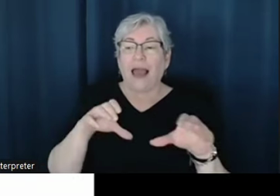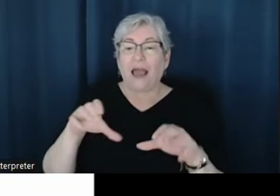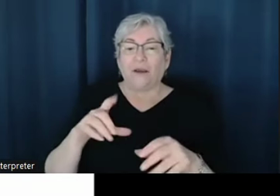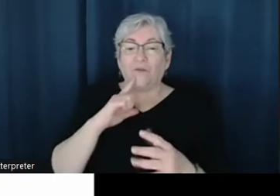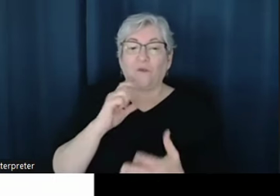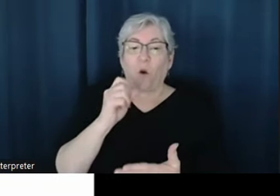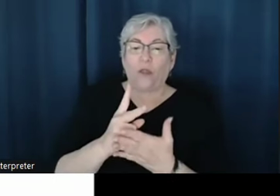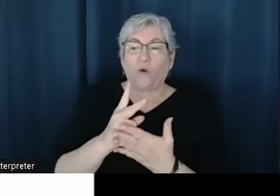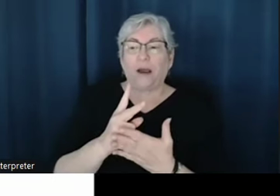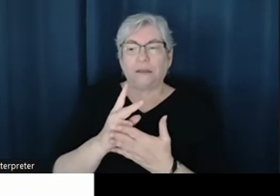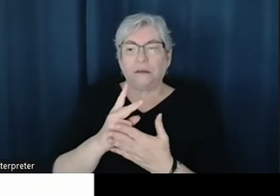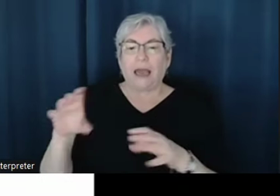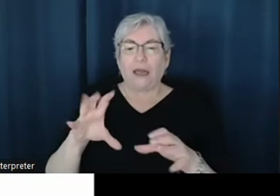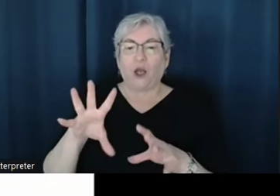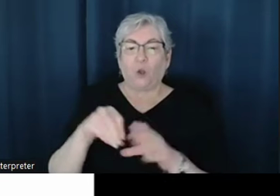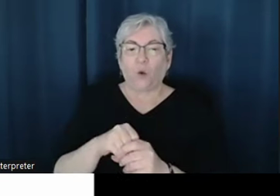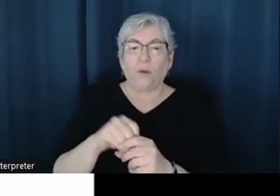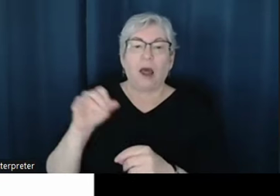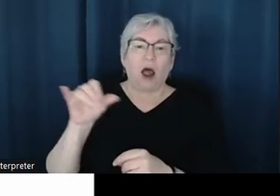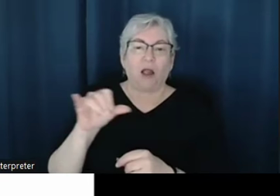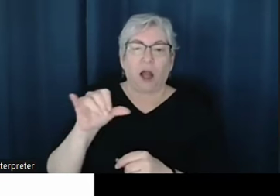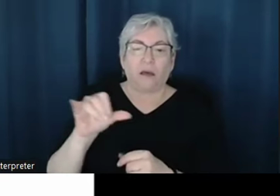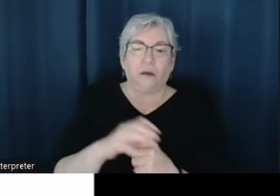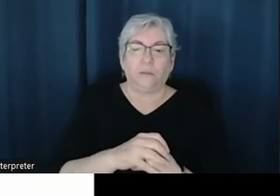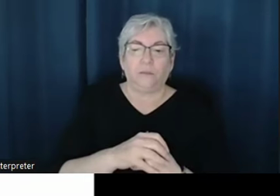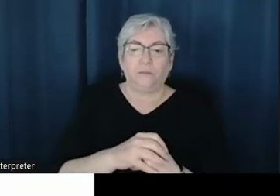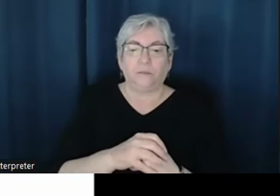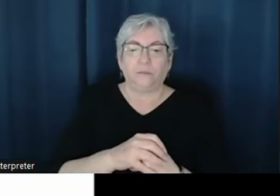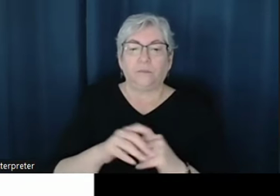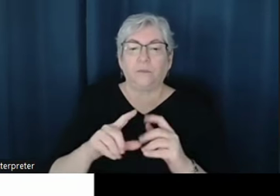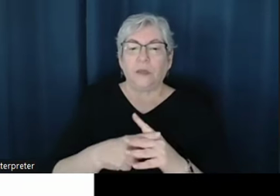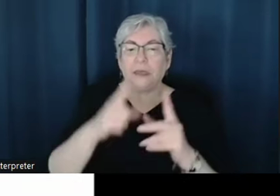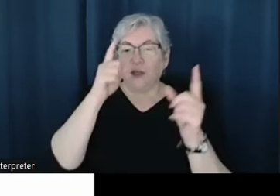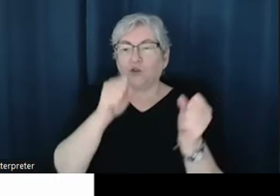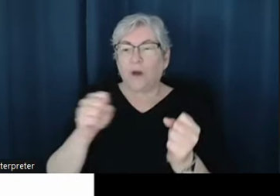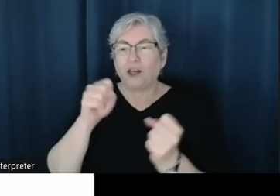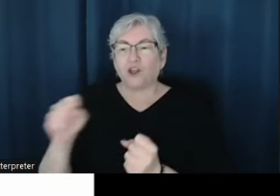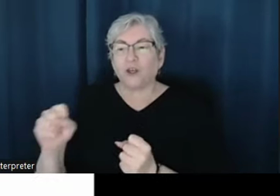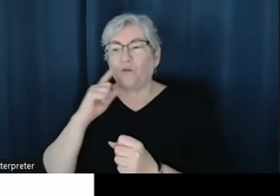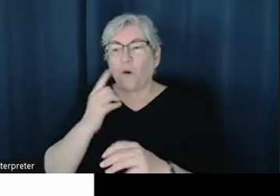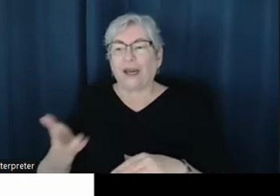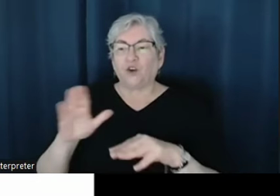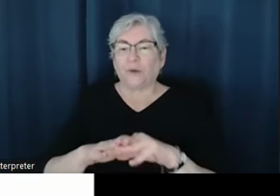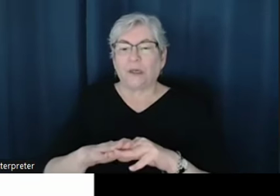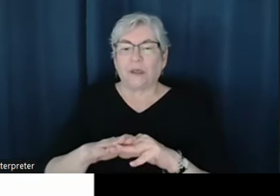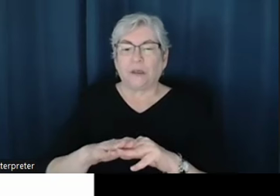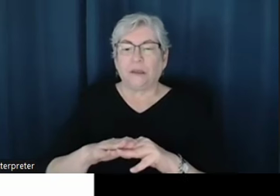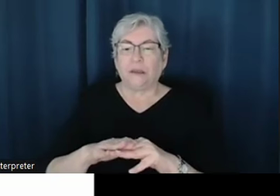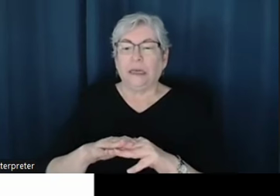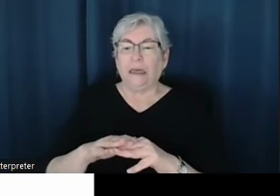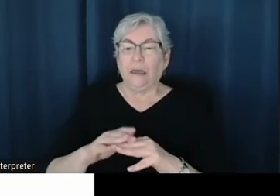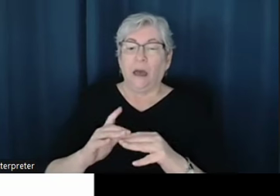authorized activities include such things as implementing strategies for increasing the likelihood of independent